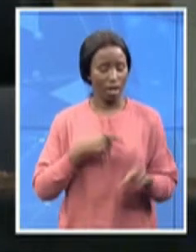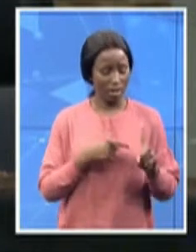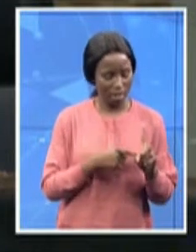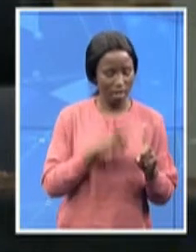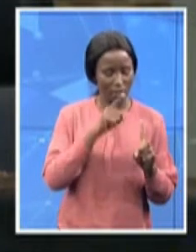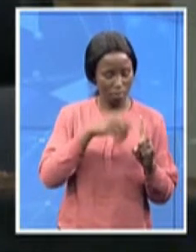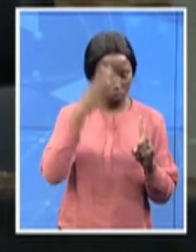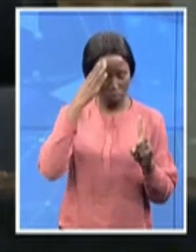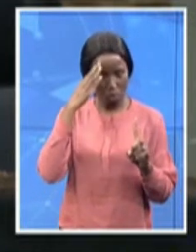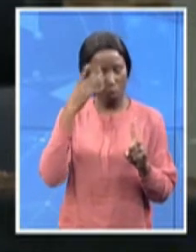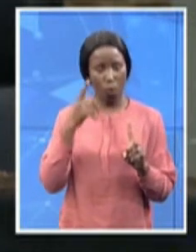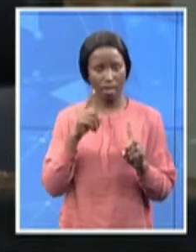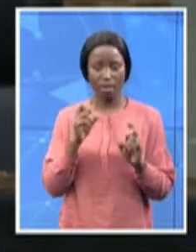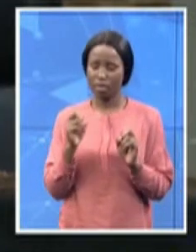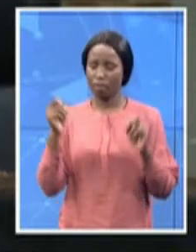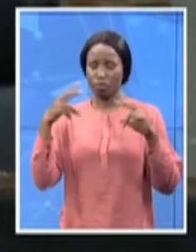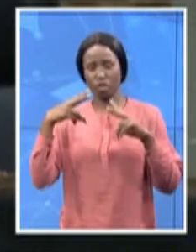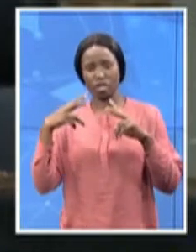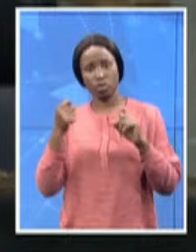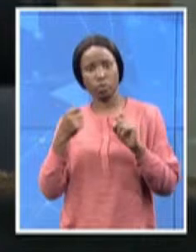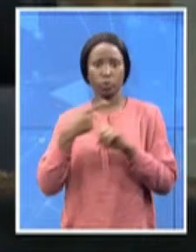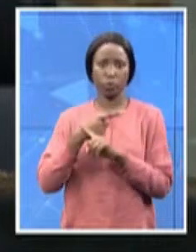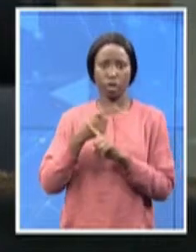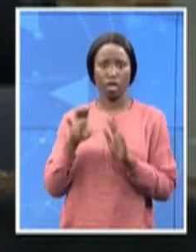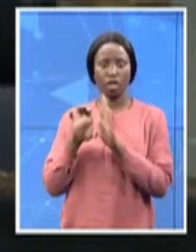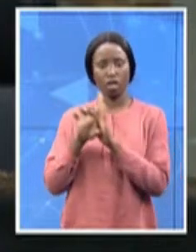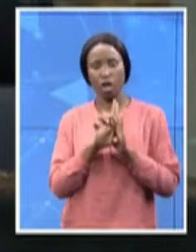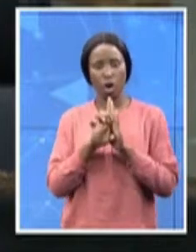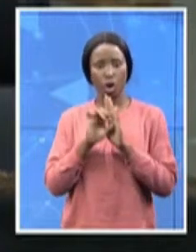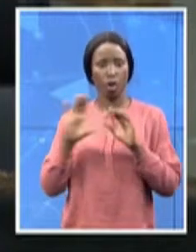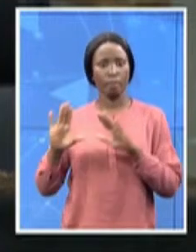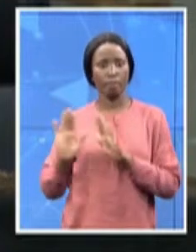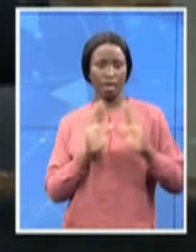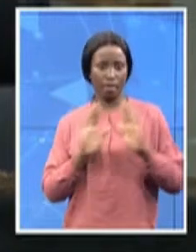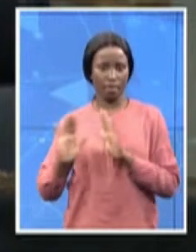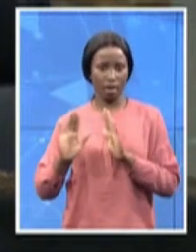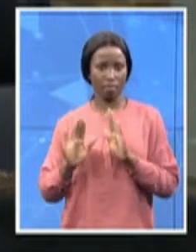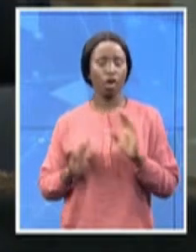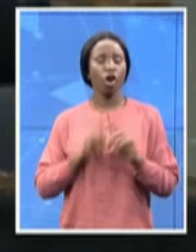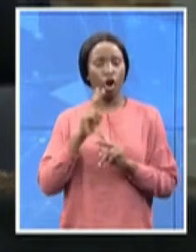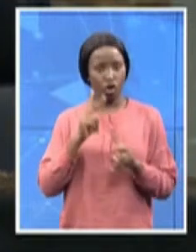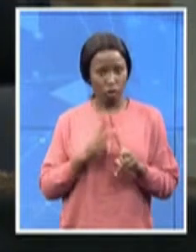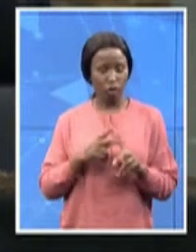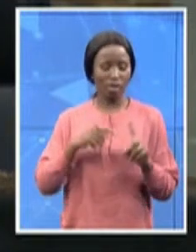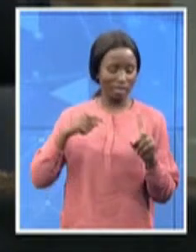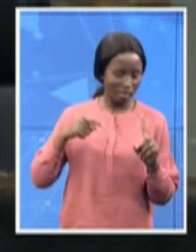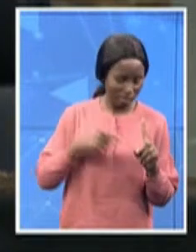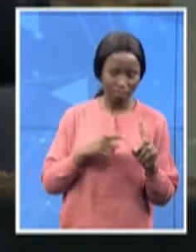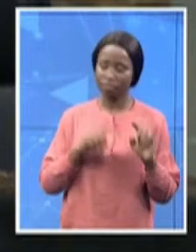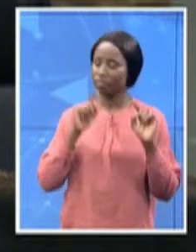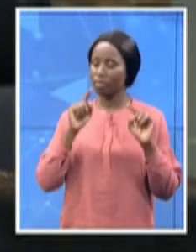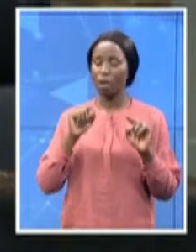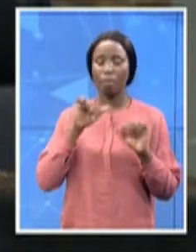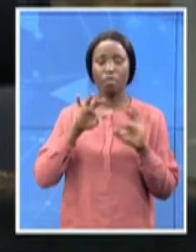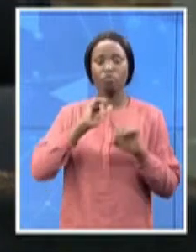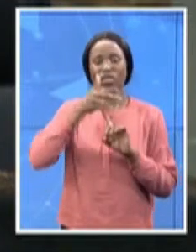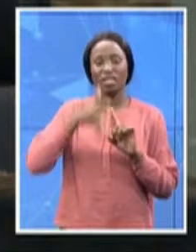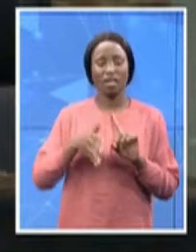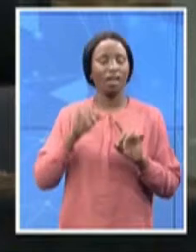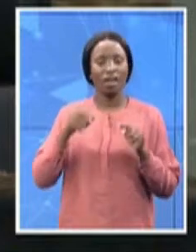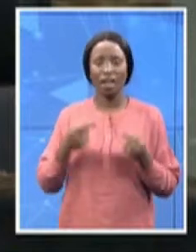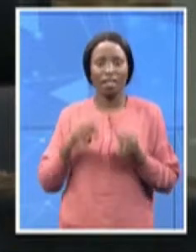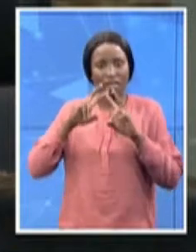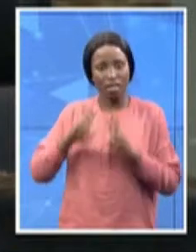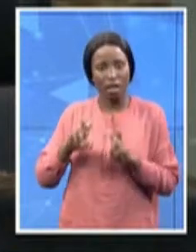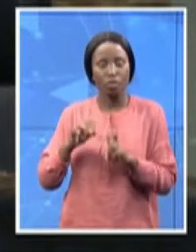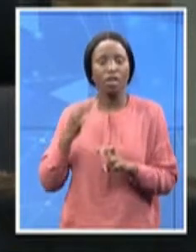can she conduct an investigation that goes outside the parameters of the complaint received.